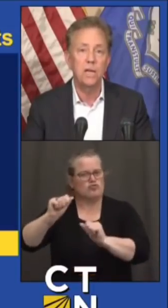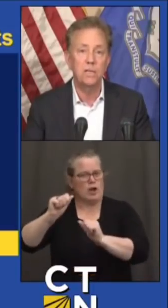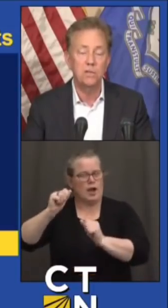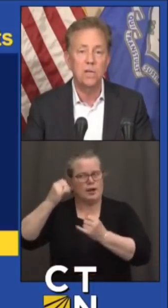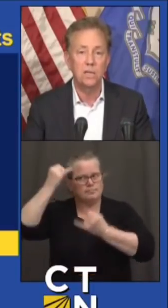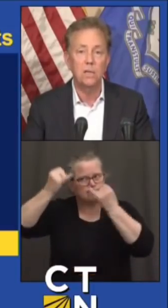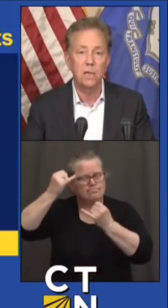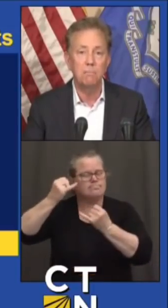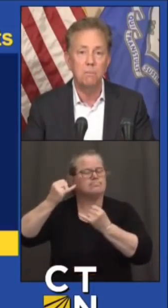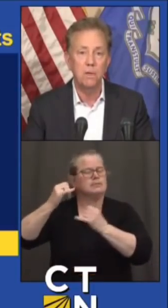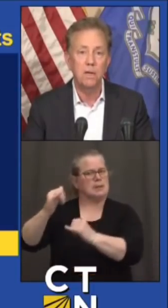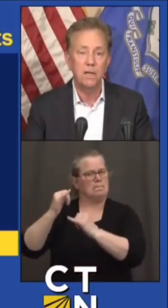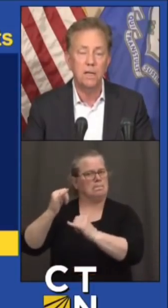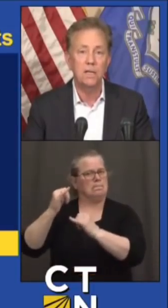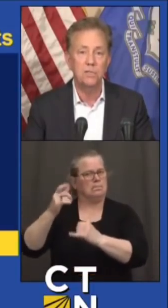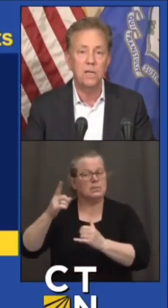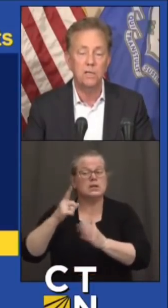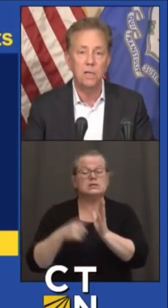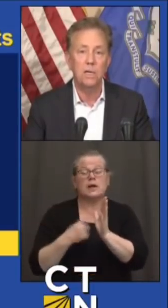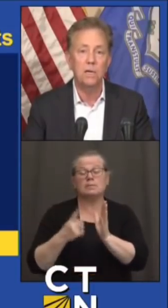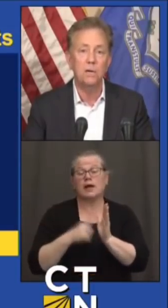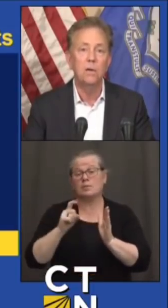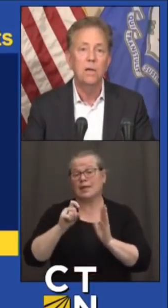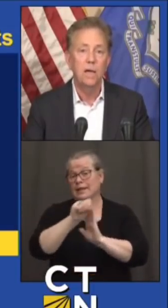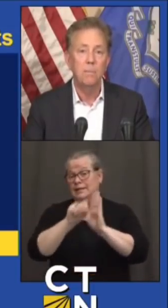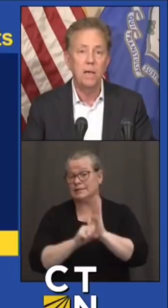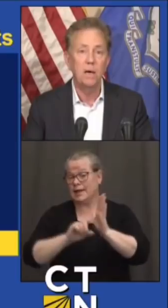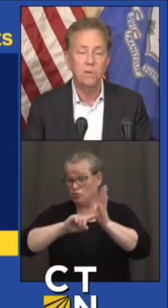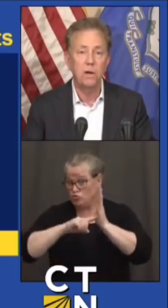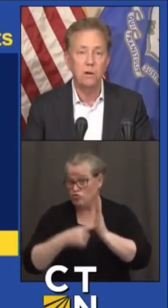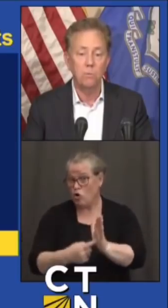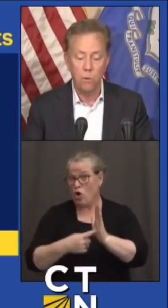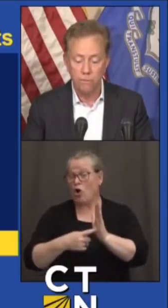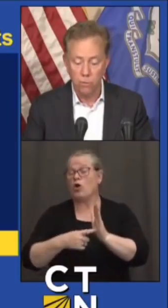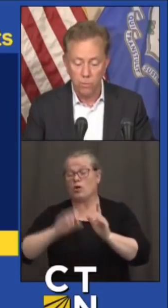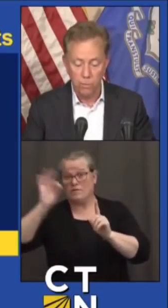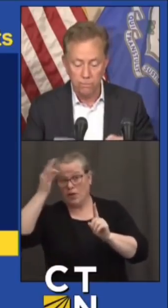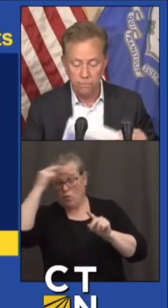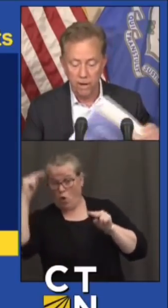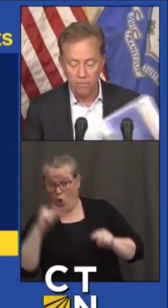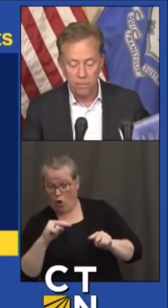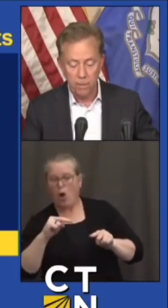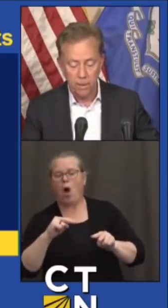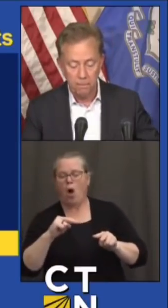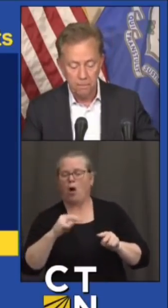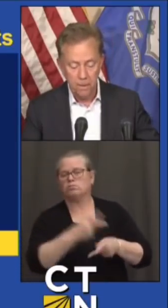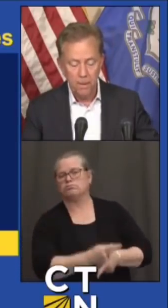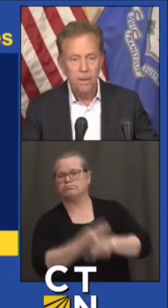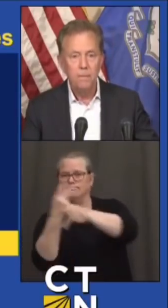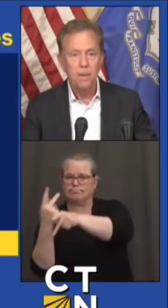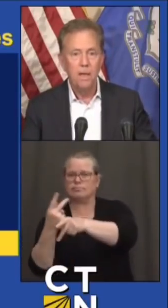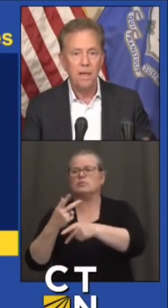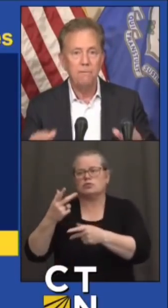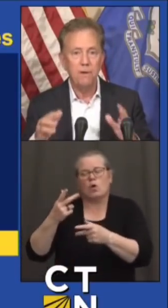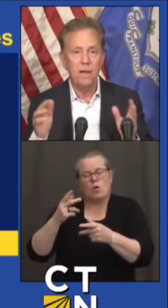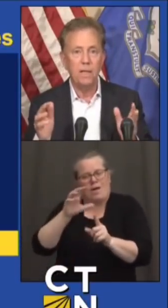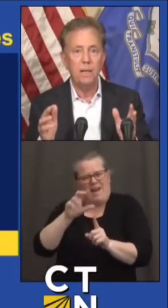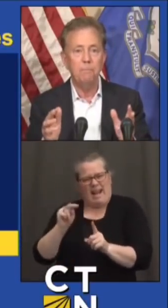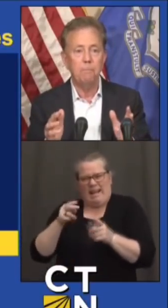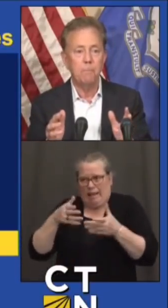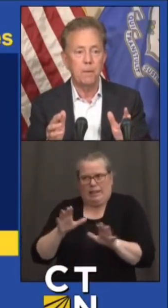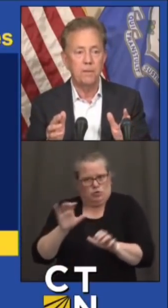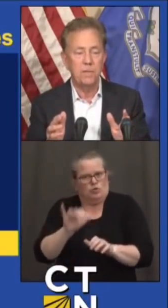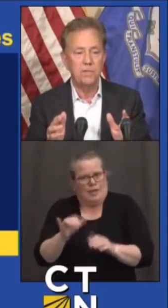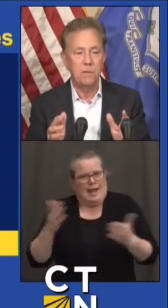needed state to take the lead. Connecticut, let's take the lead here and make health care more affordable for everybody. And